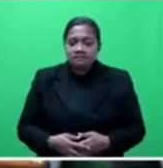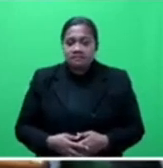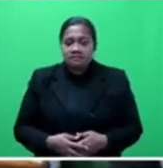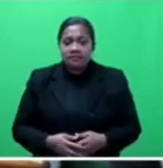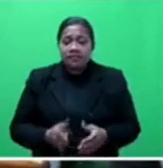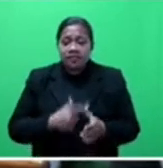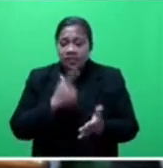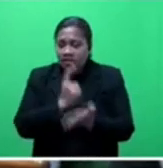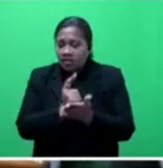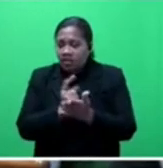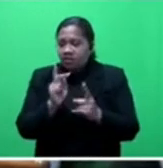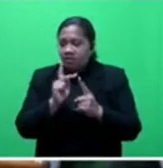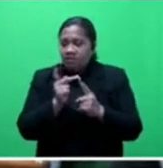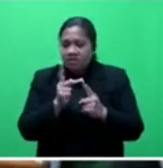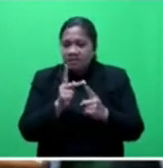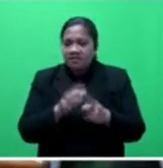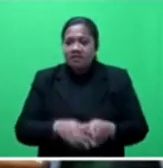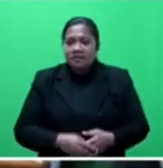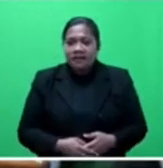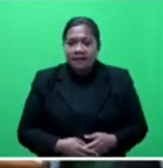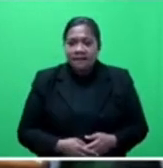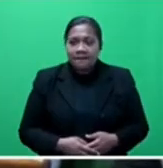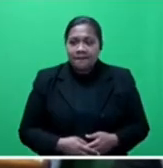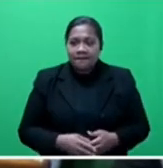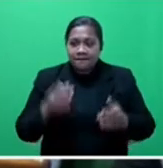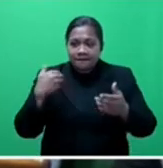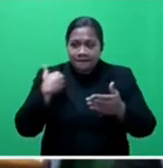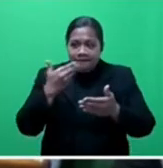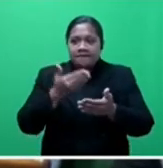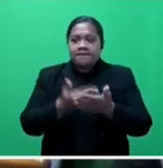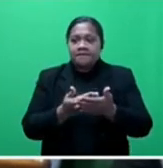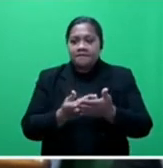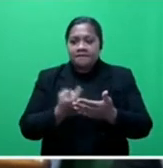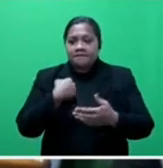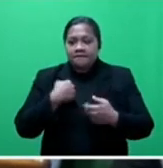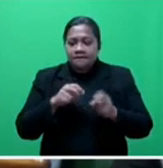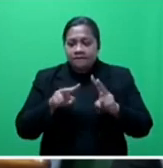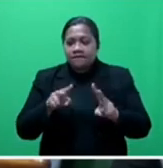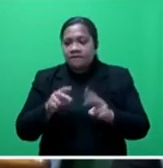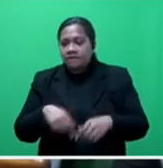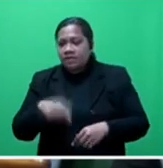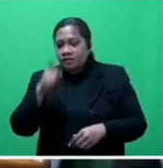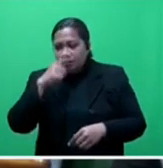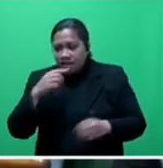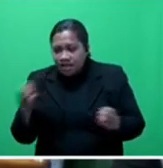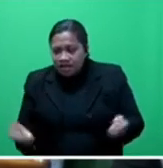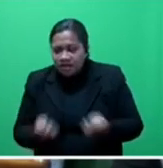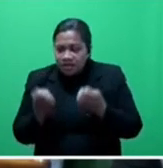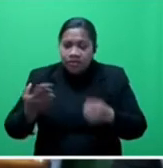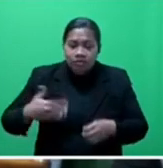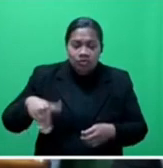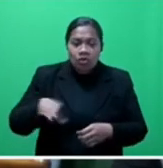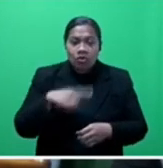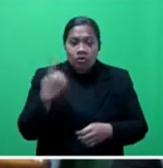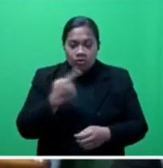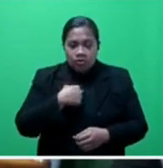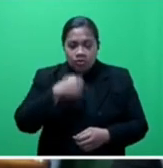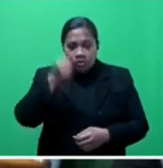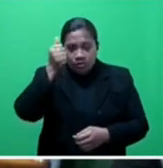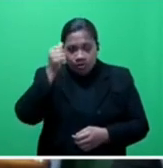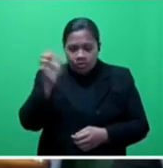of political evolution over time, I look at such people and encourage all of whom I know not to support